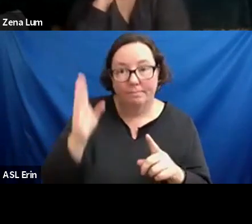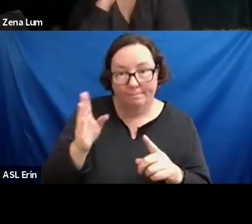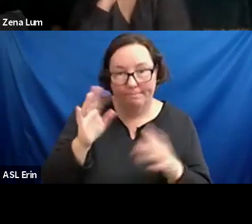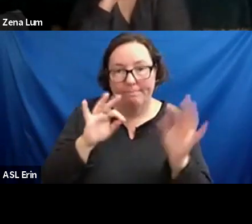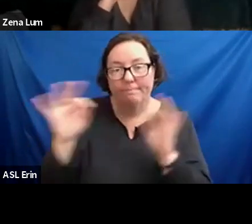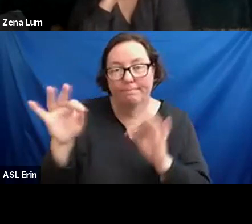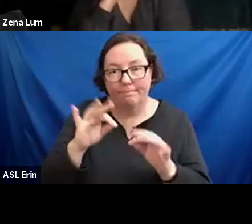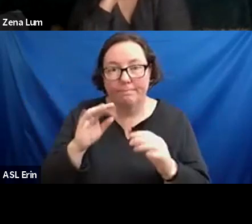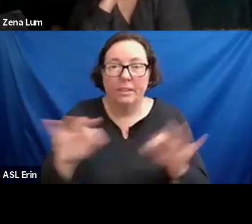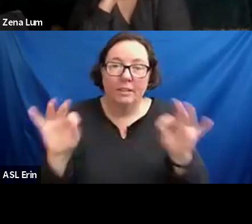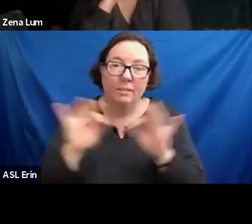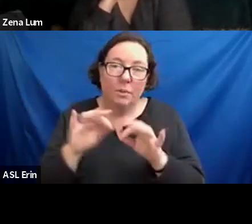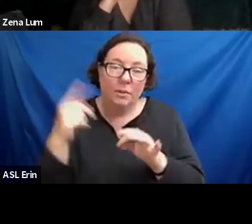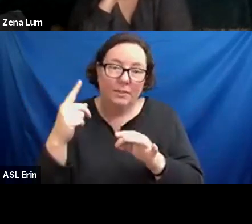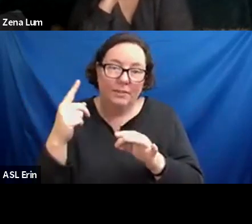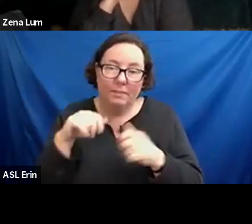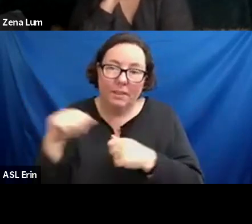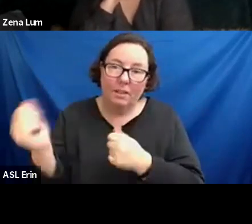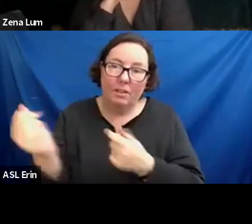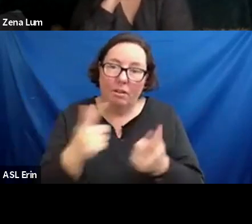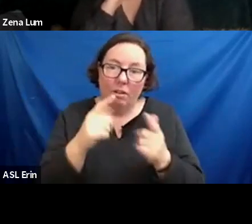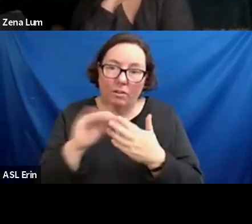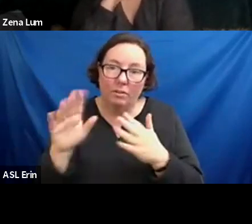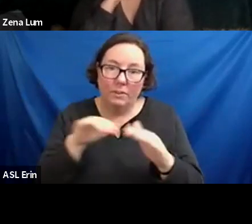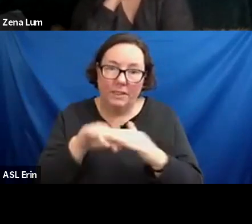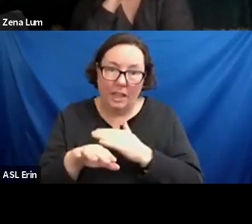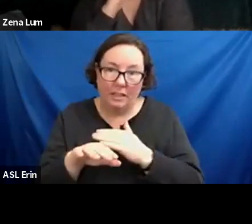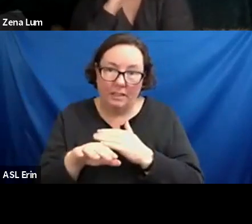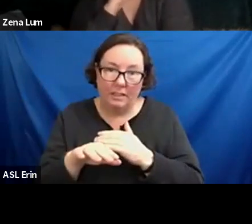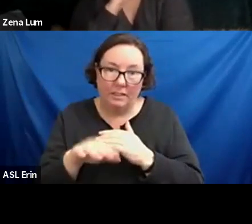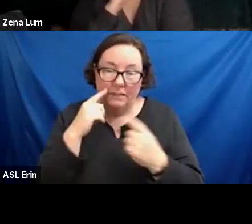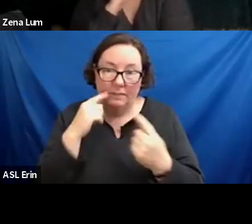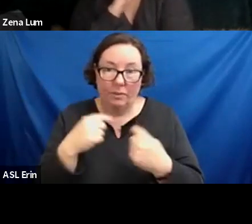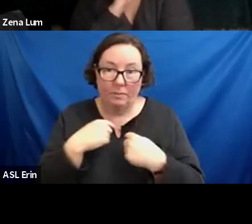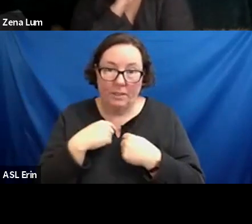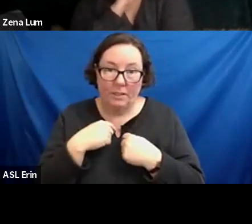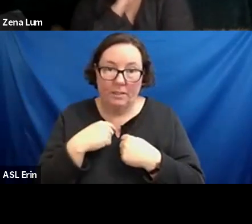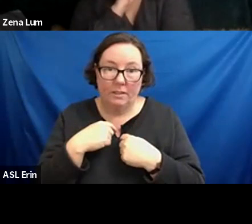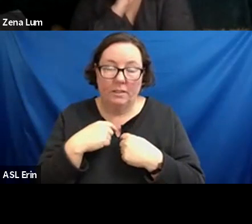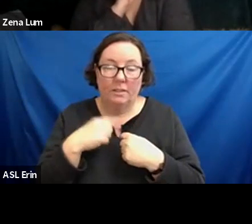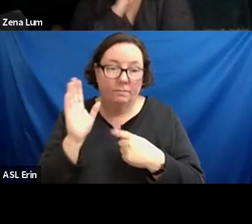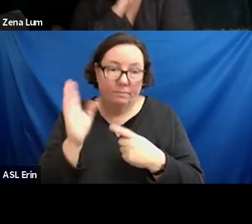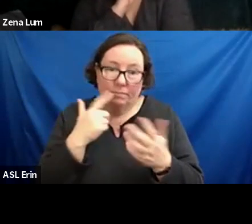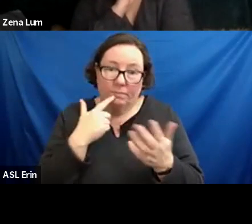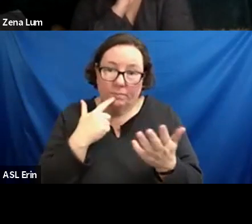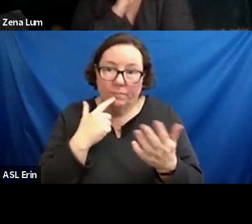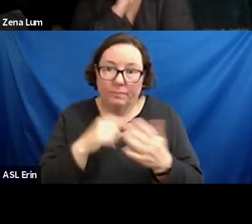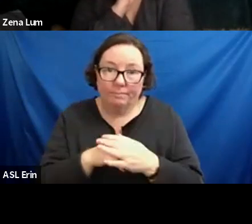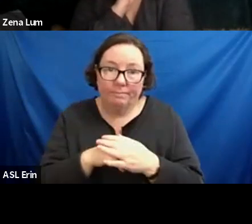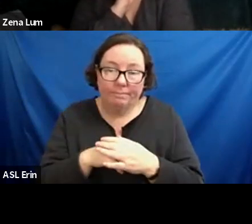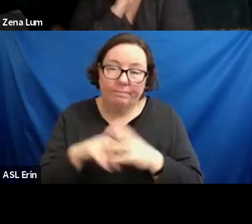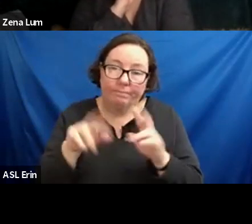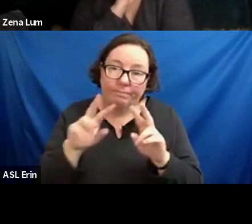the importance of something that every student accesses. And for me, I would say that an